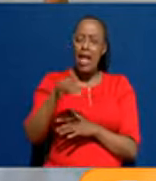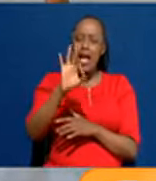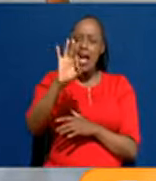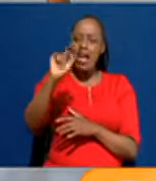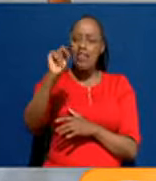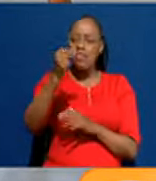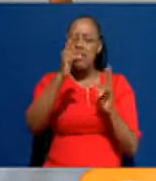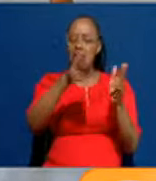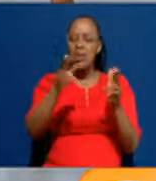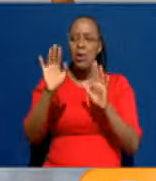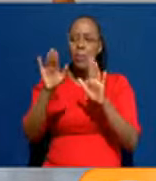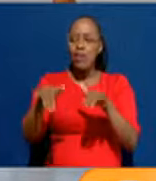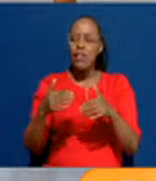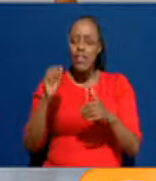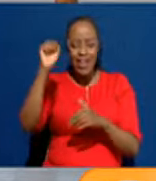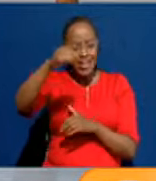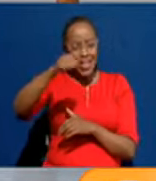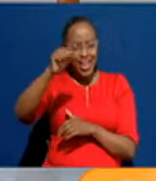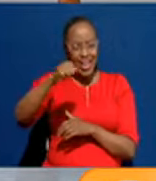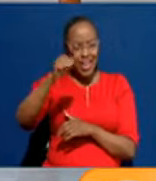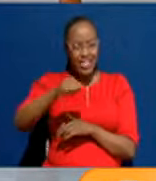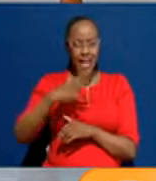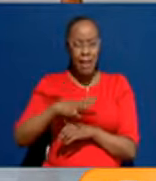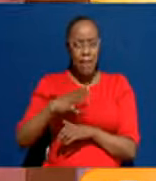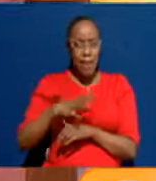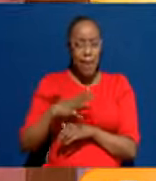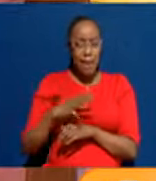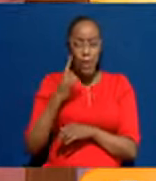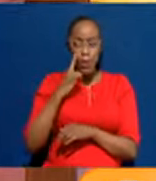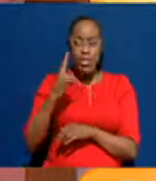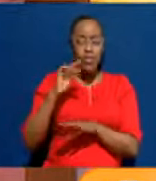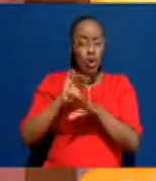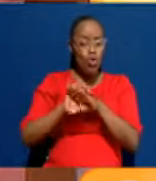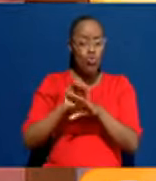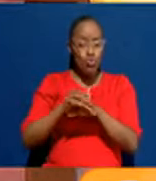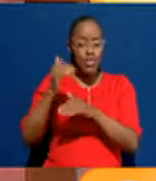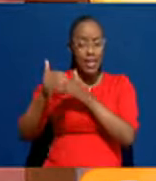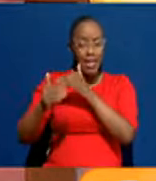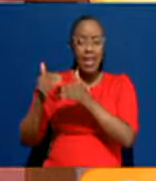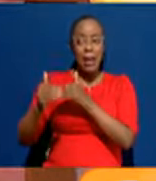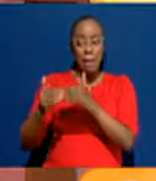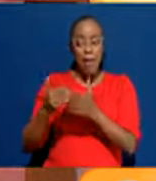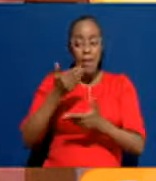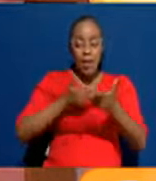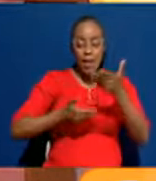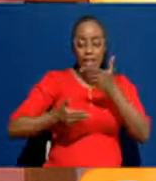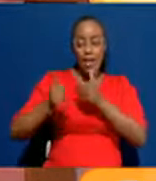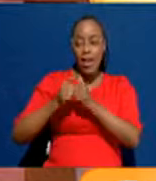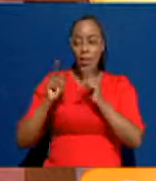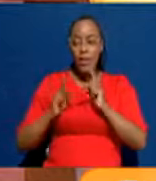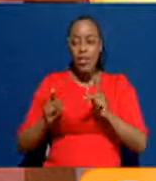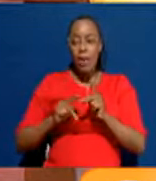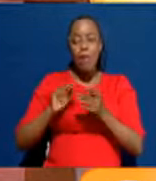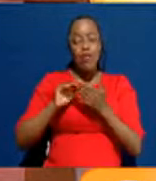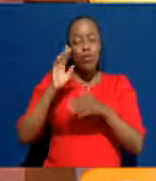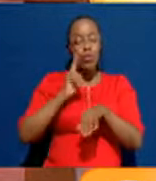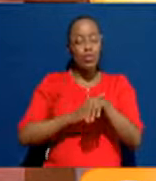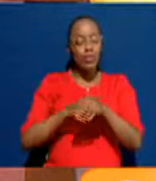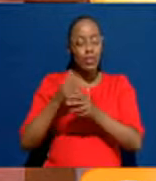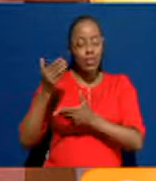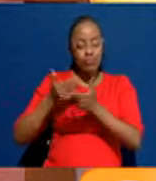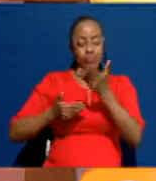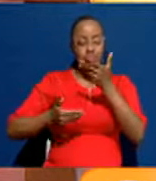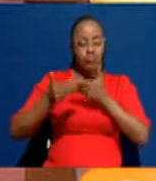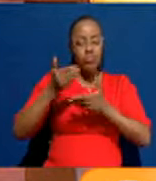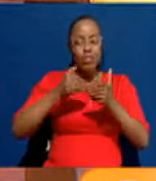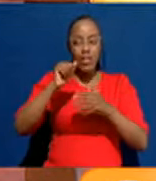wa... Absolutely, yes. Niko na neighbors wazuri sana, so mina interact na wana kuanga na wa most of the time. Yeah.